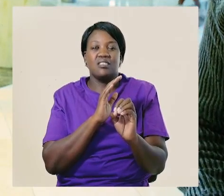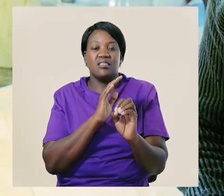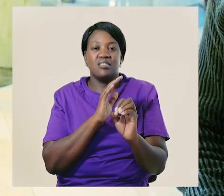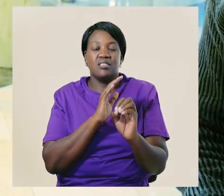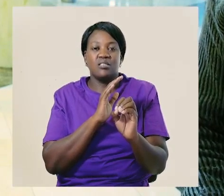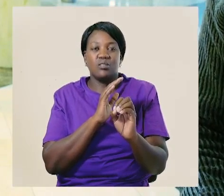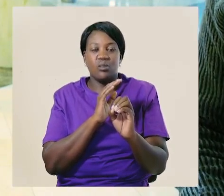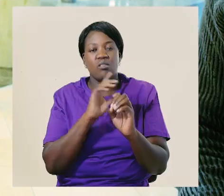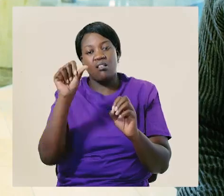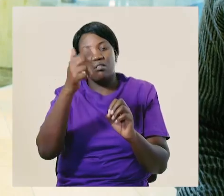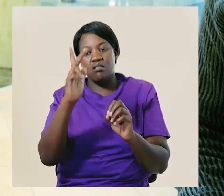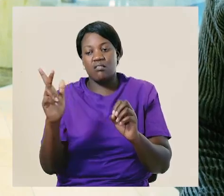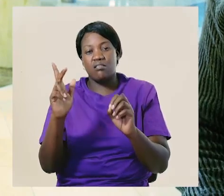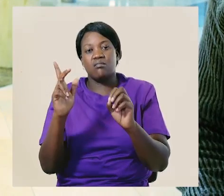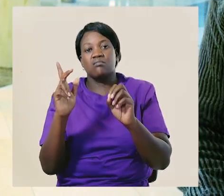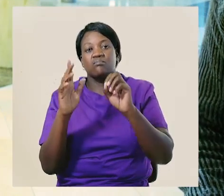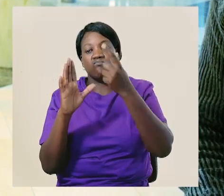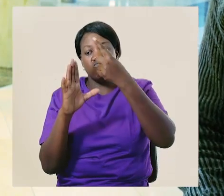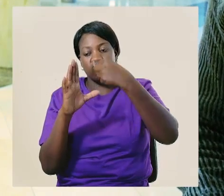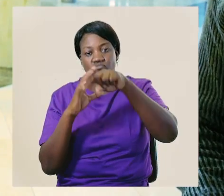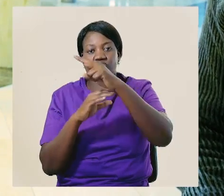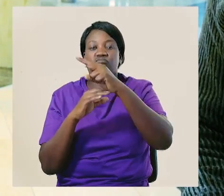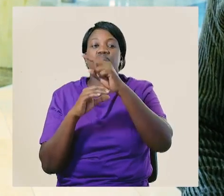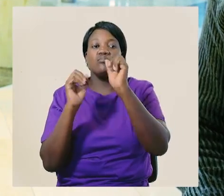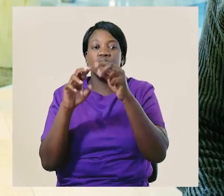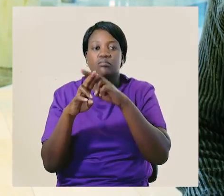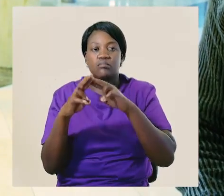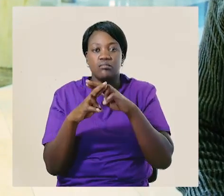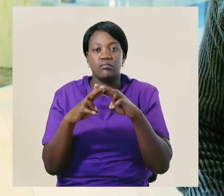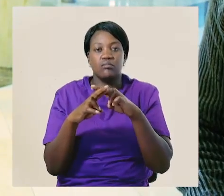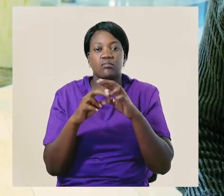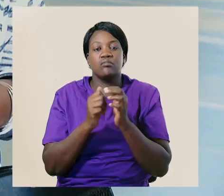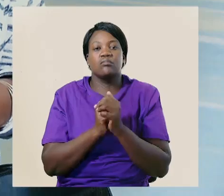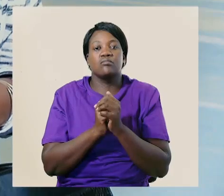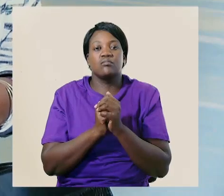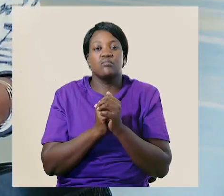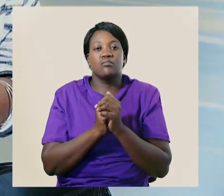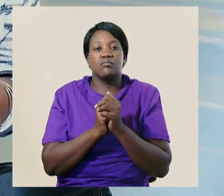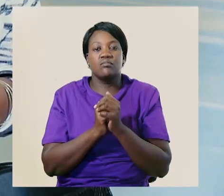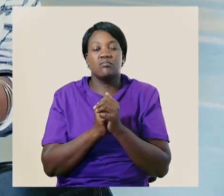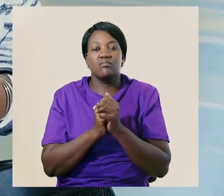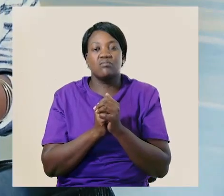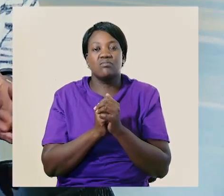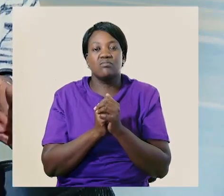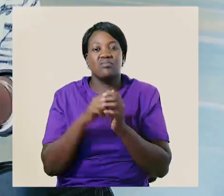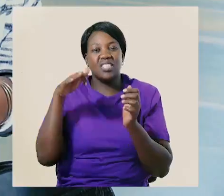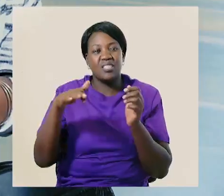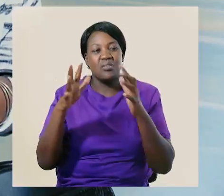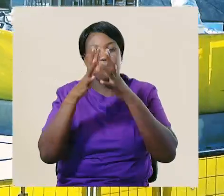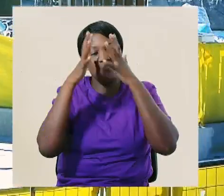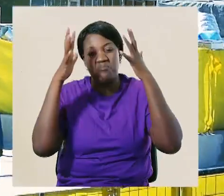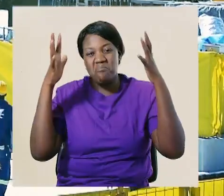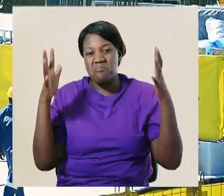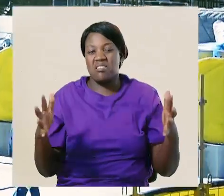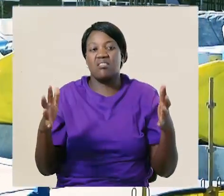labor is imported. So I don't think we'd have like a lot of skilled people. Namibia is vast, so we have plenty of land.